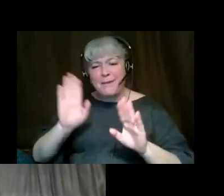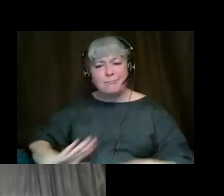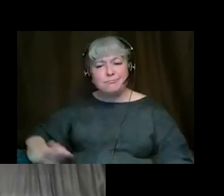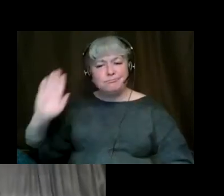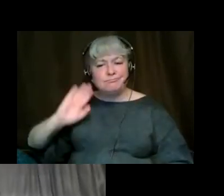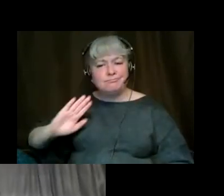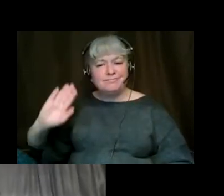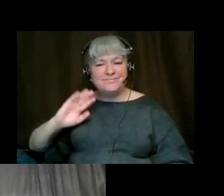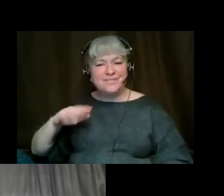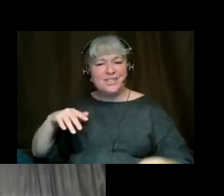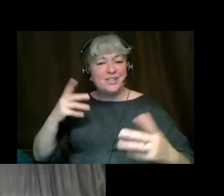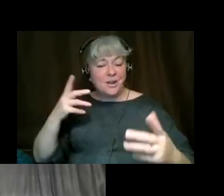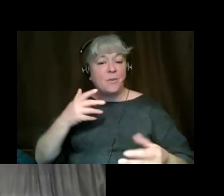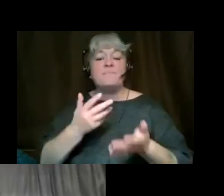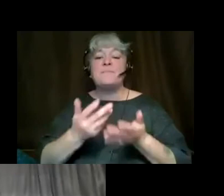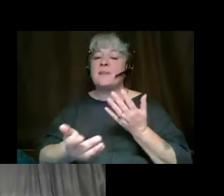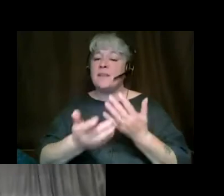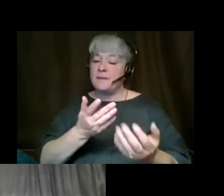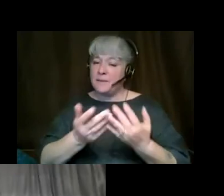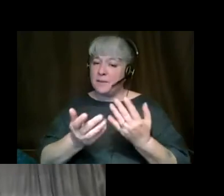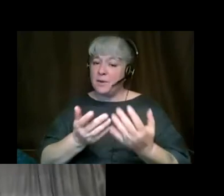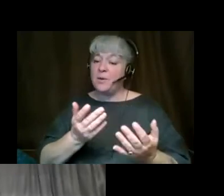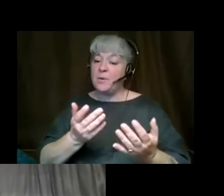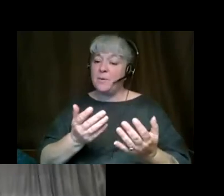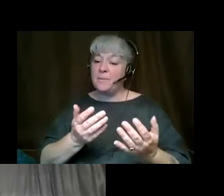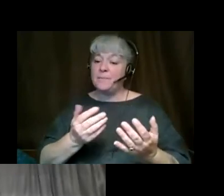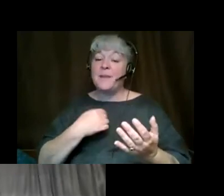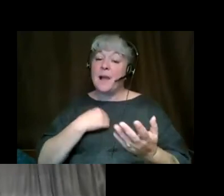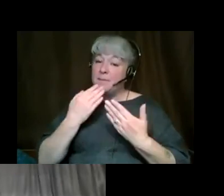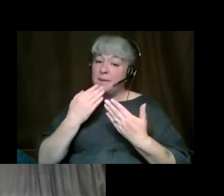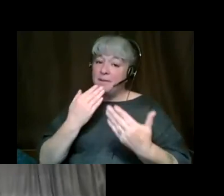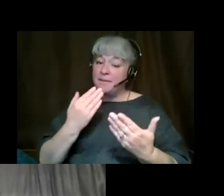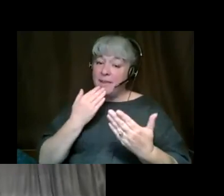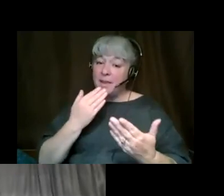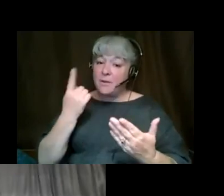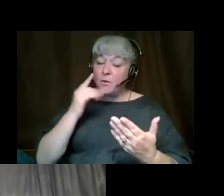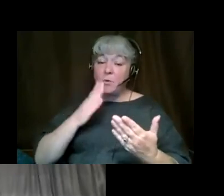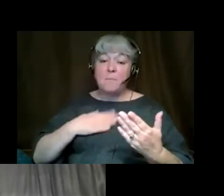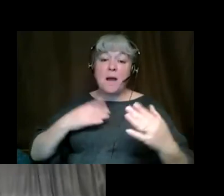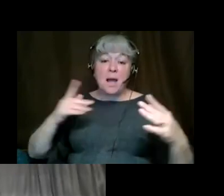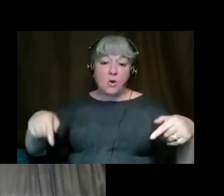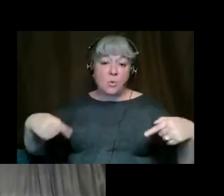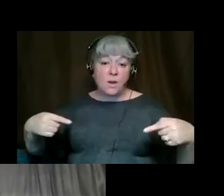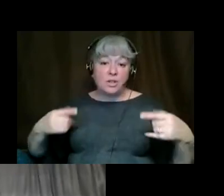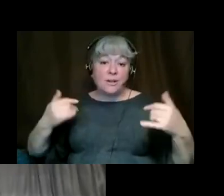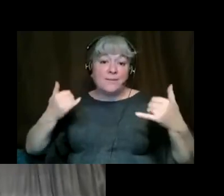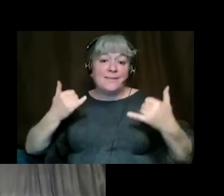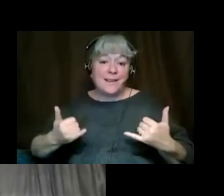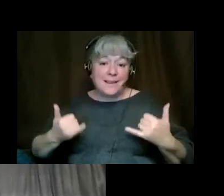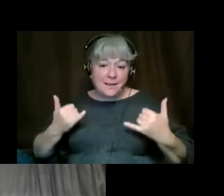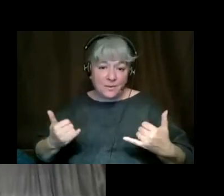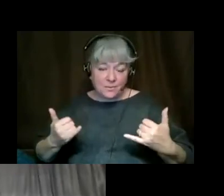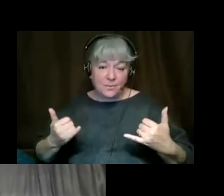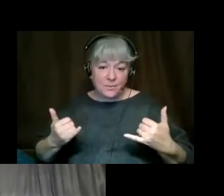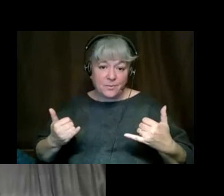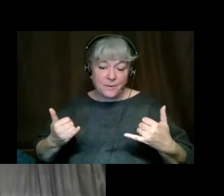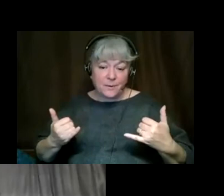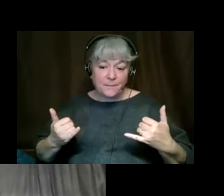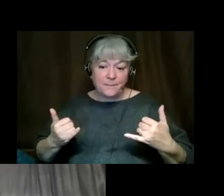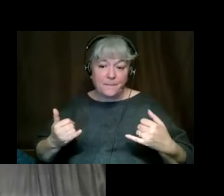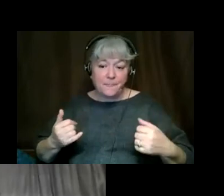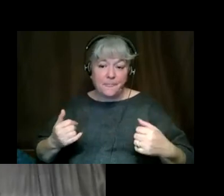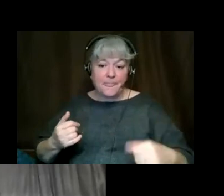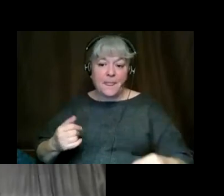So even though I'm thankful for my chair now, I'm